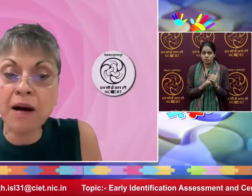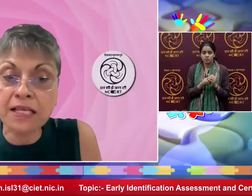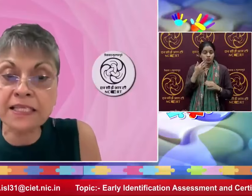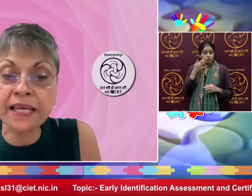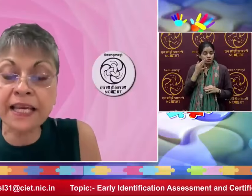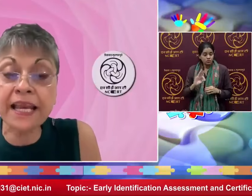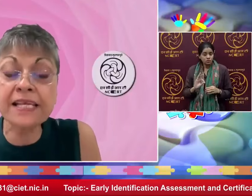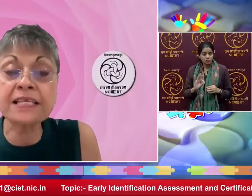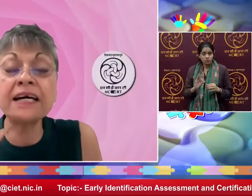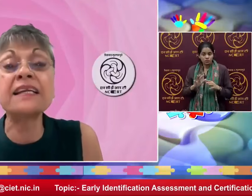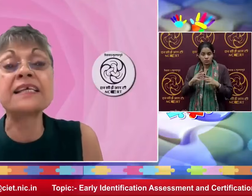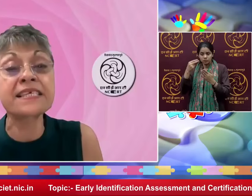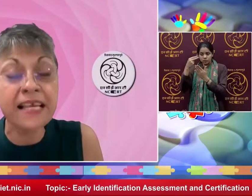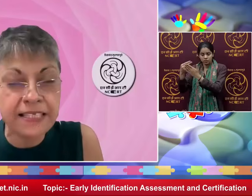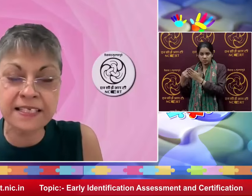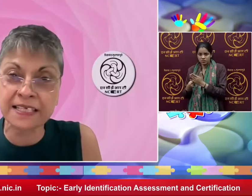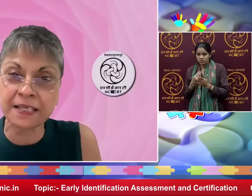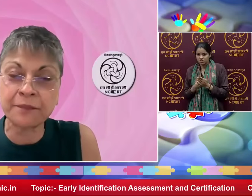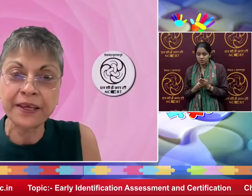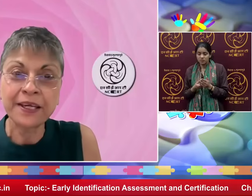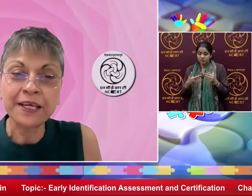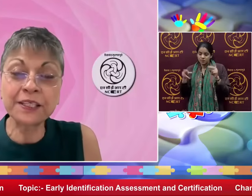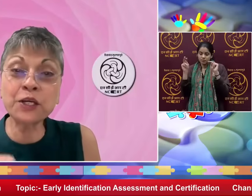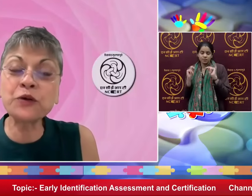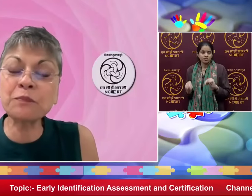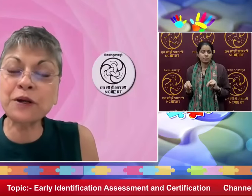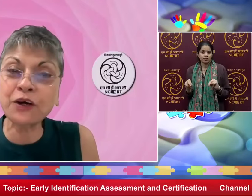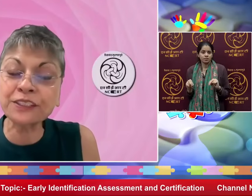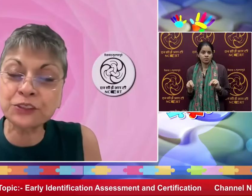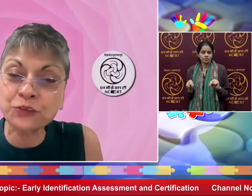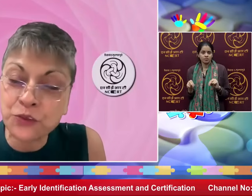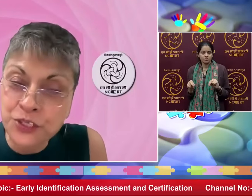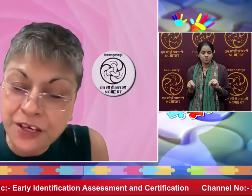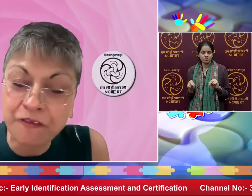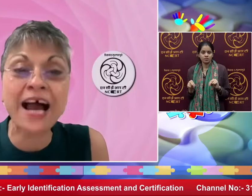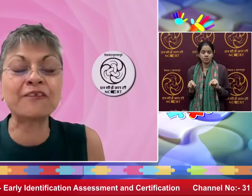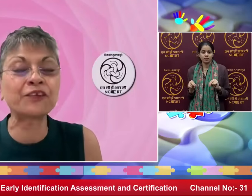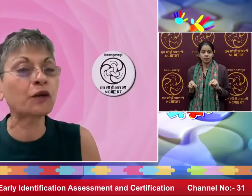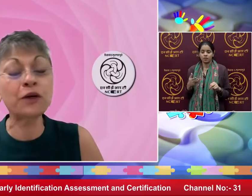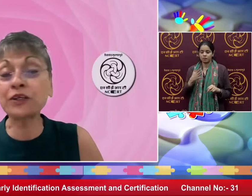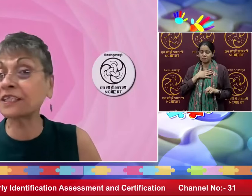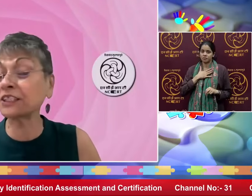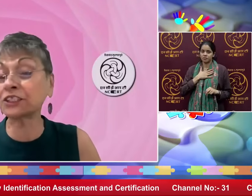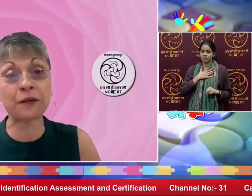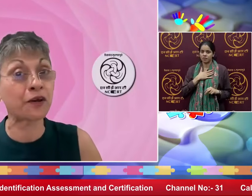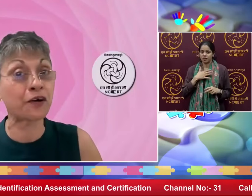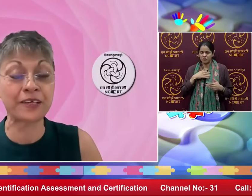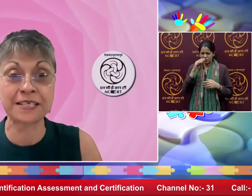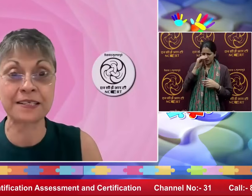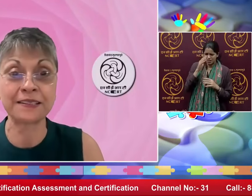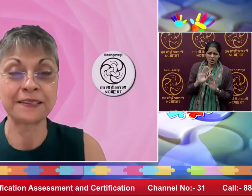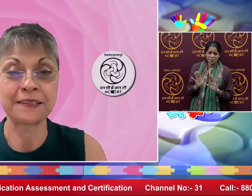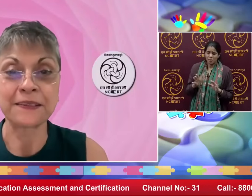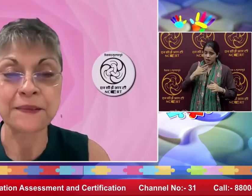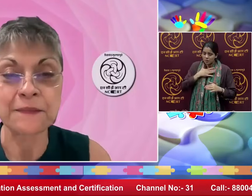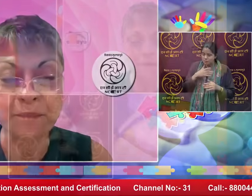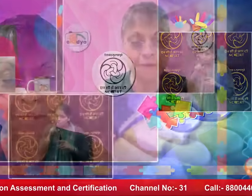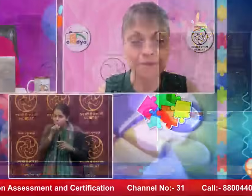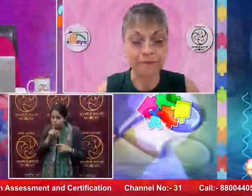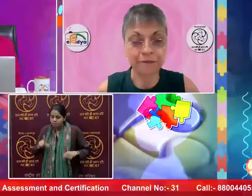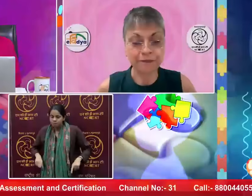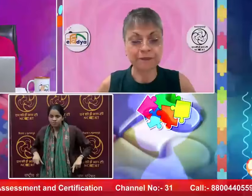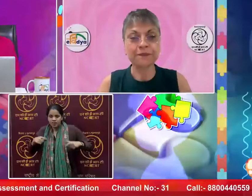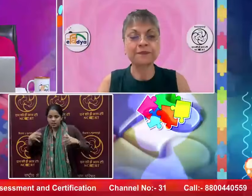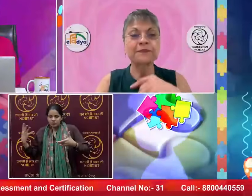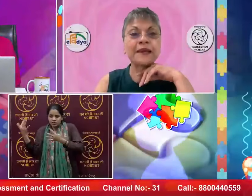realize that masking is a necessity. They do it because to survive, not because they're ashamed of it. Oh yeah, that's a very,